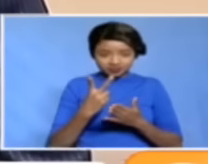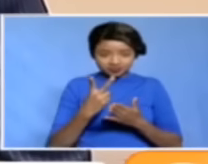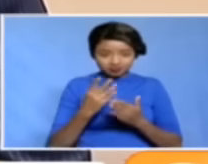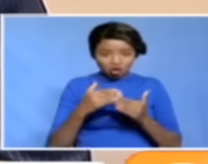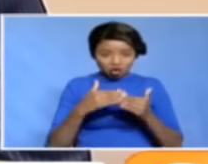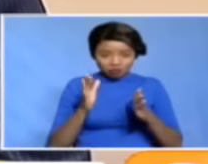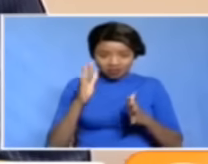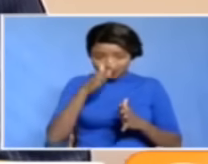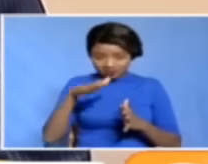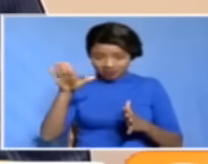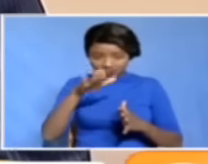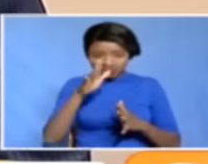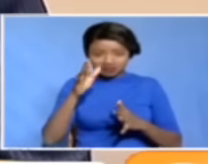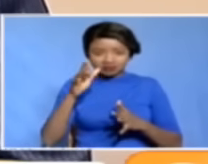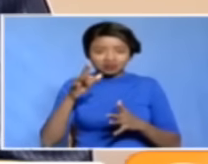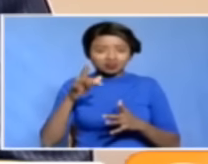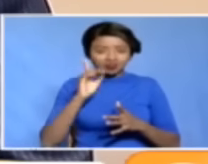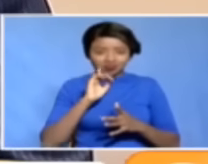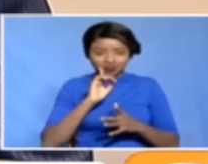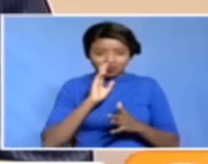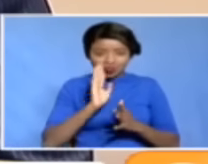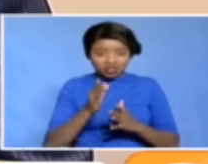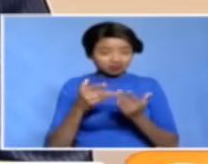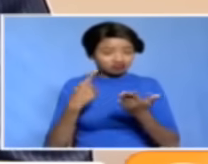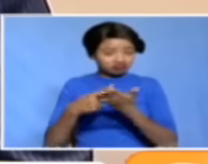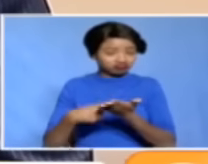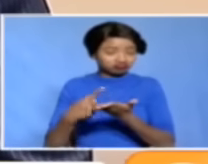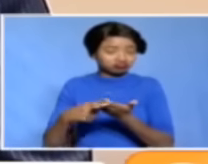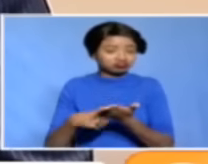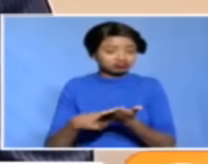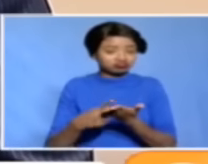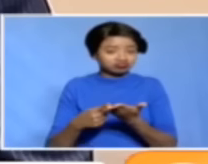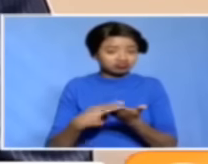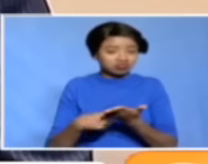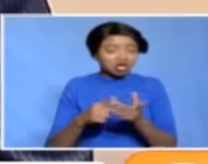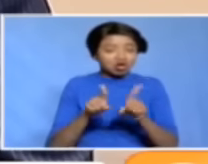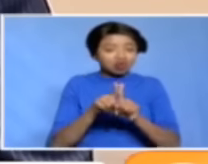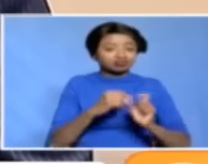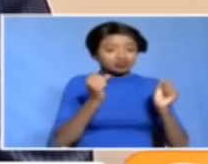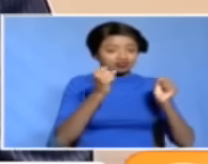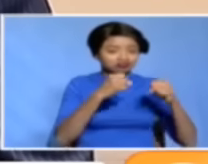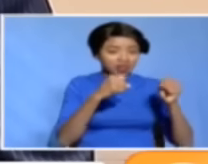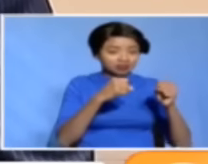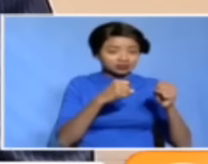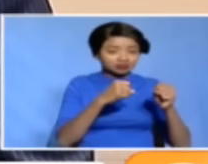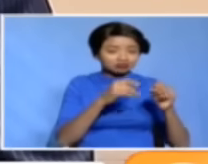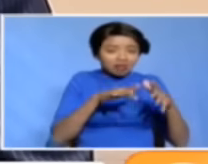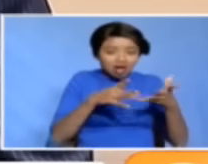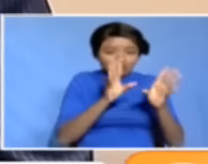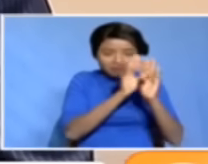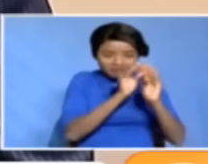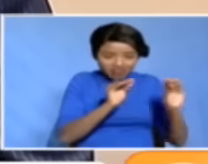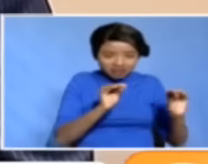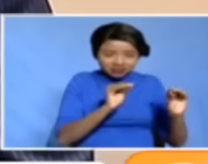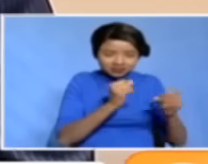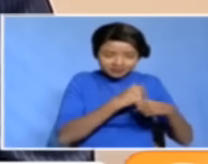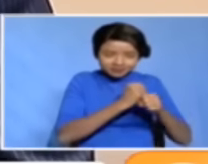opening of Parliament, they will expose that. We have also agreed on how to deal with the matter of the budget-making process, mm-hmm. which is